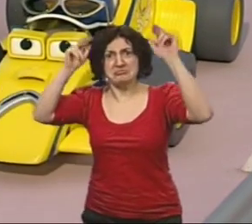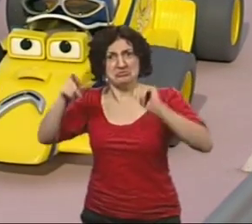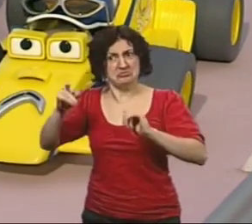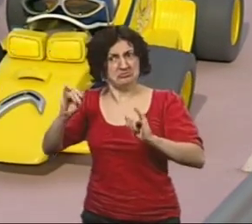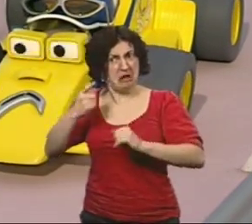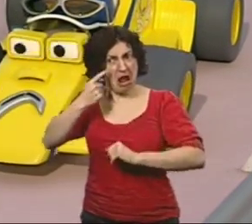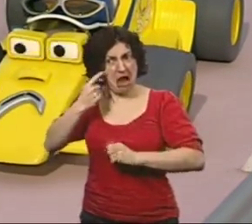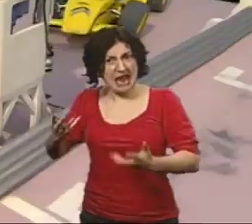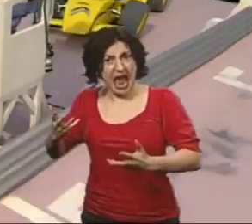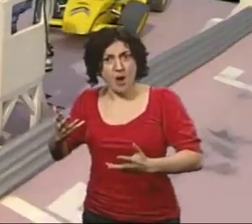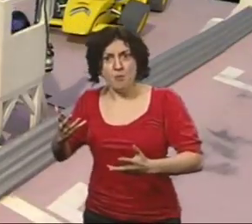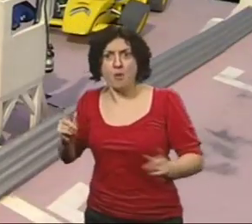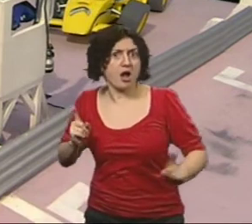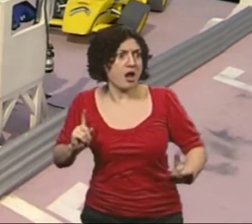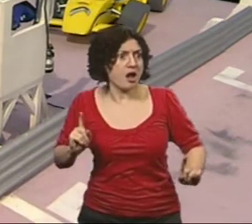said what?